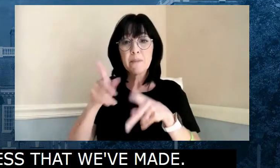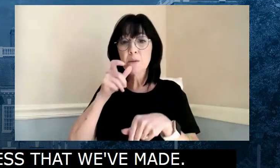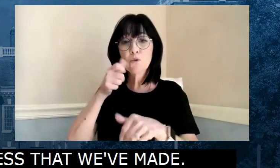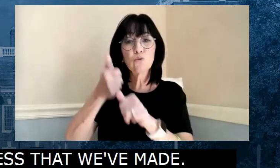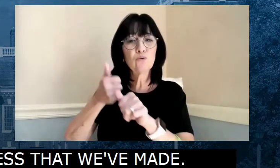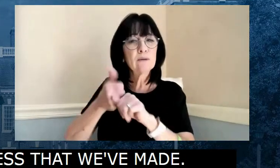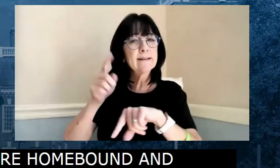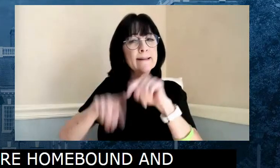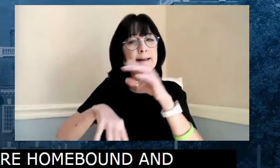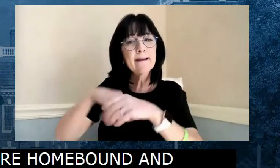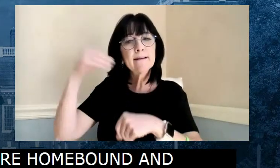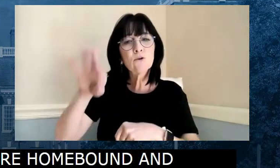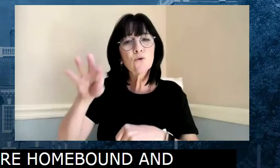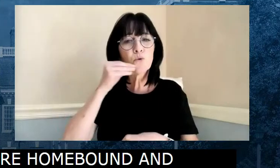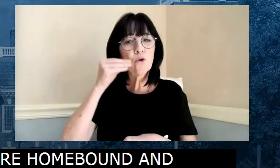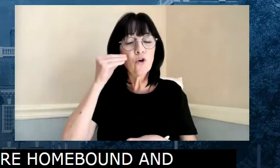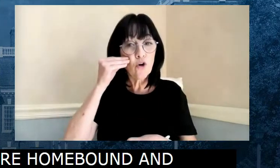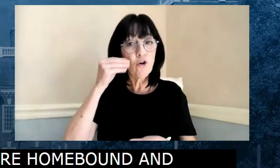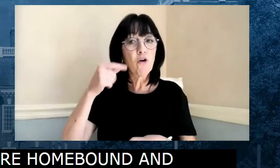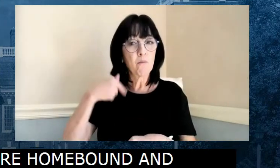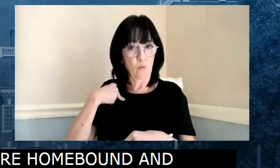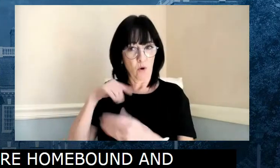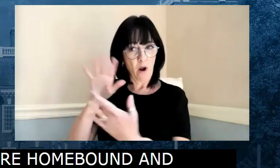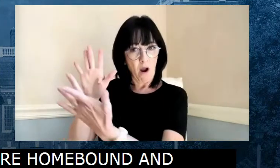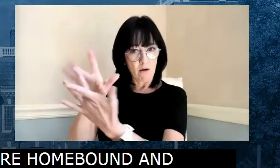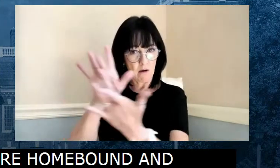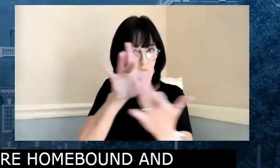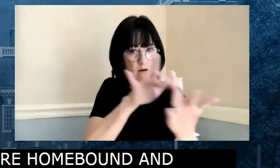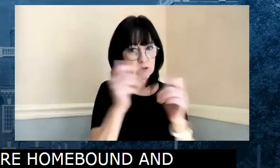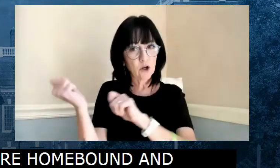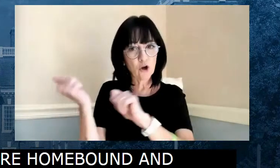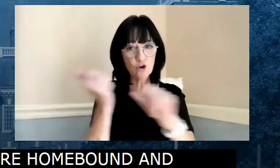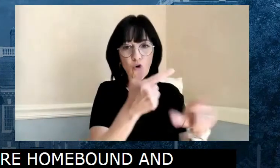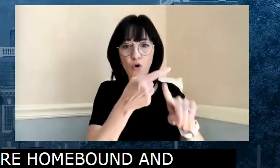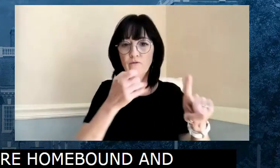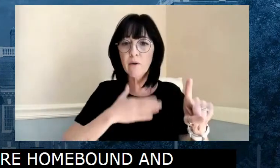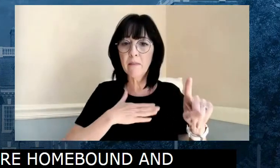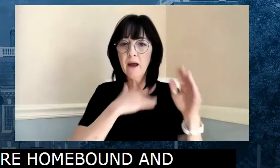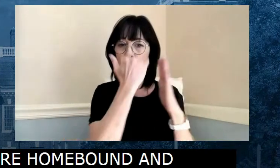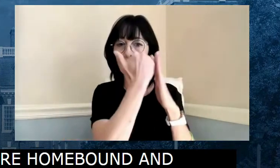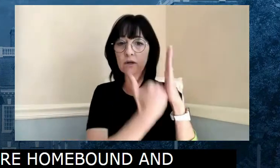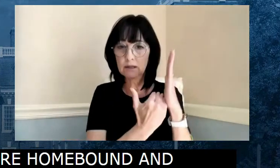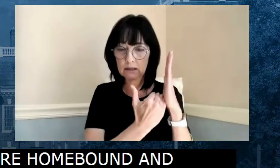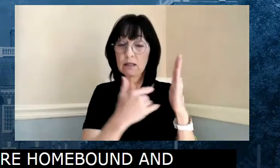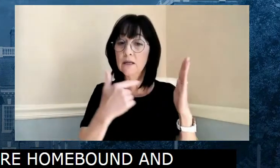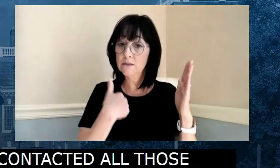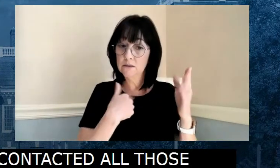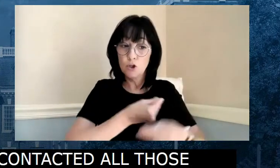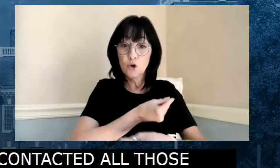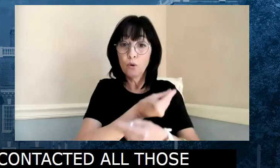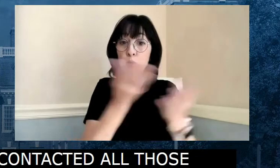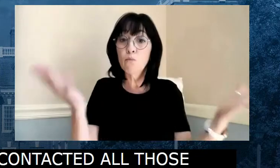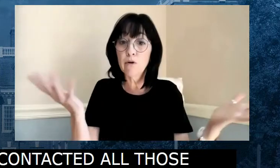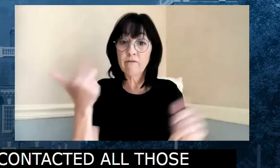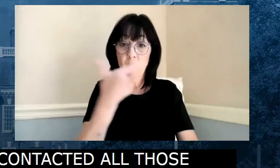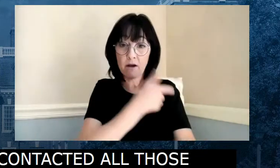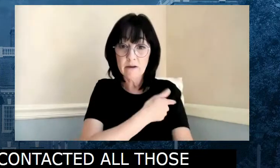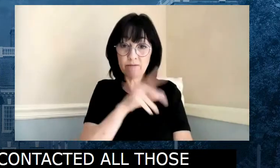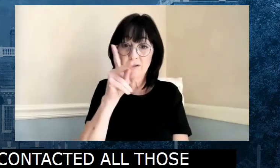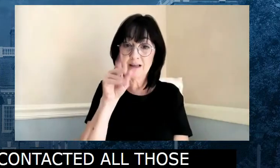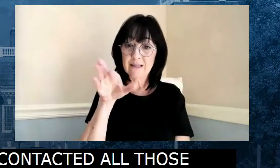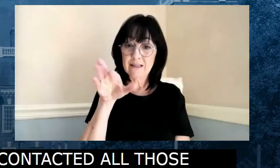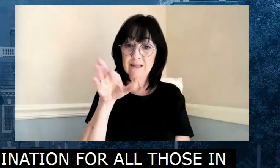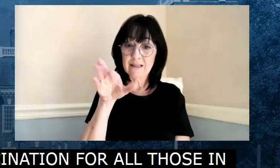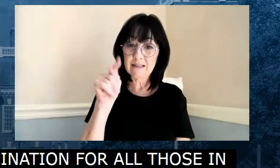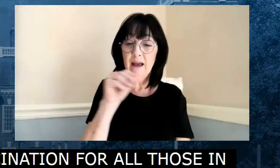We've contacted all those individuals and either provided vaccination for all those in Kent and Sussex County or have left a